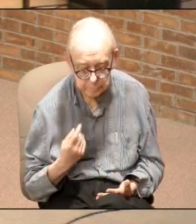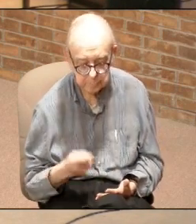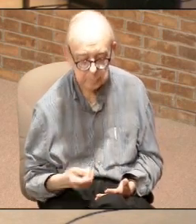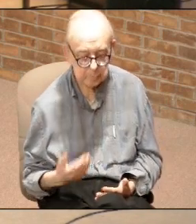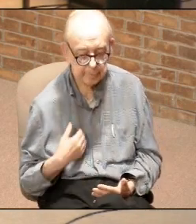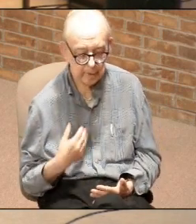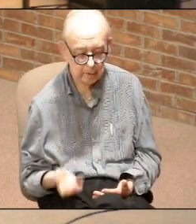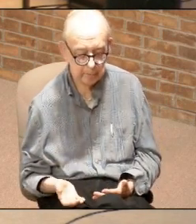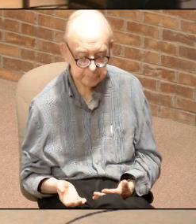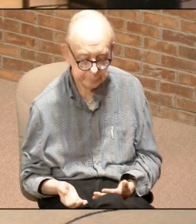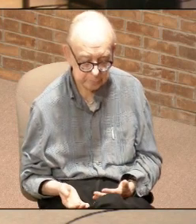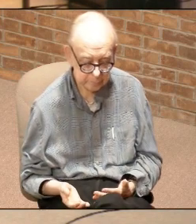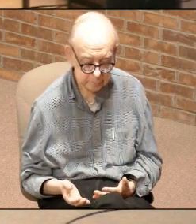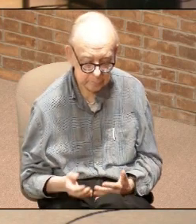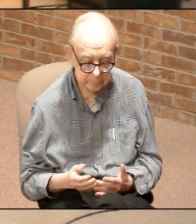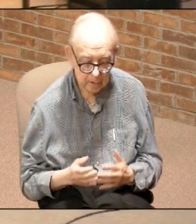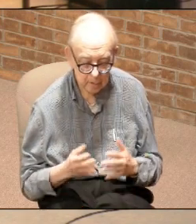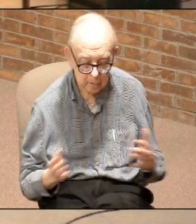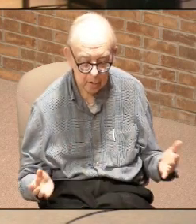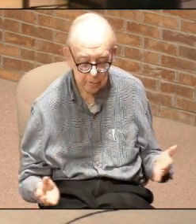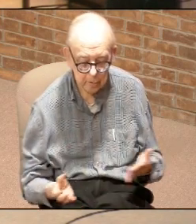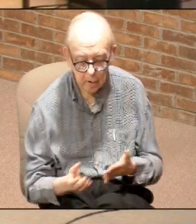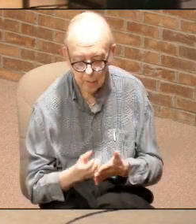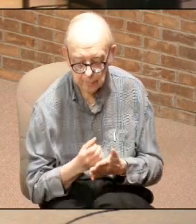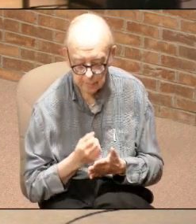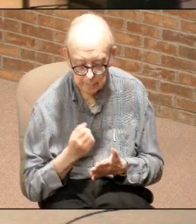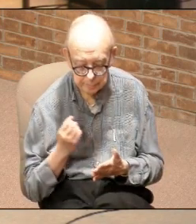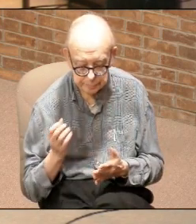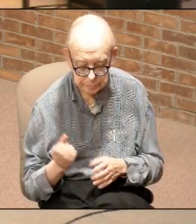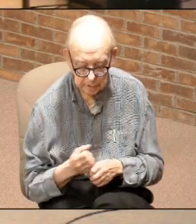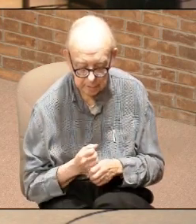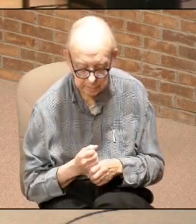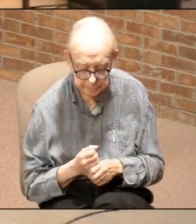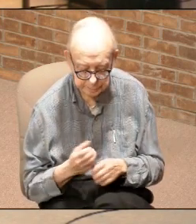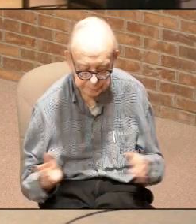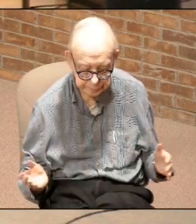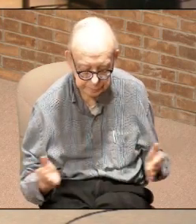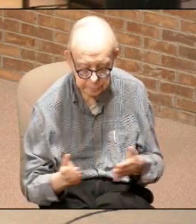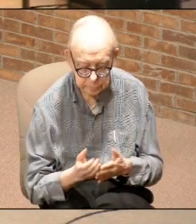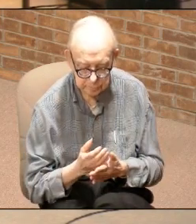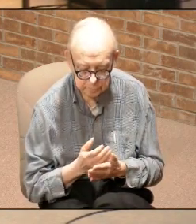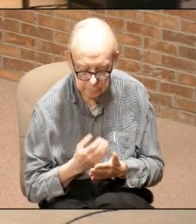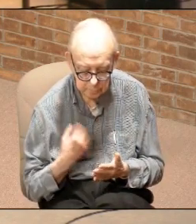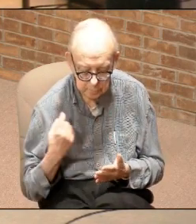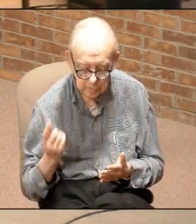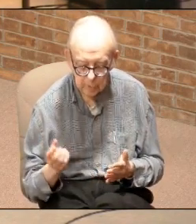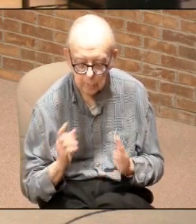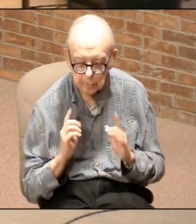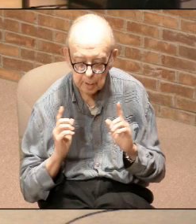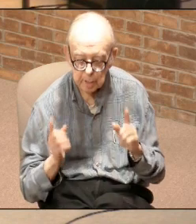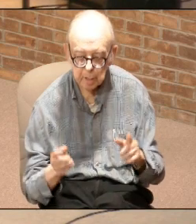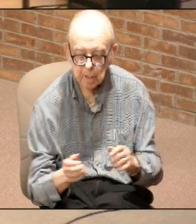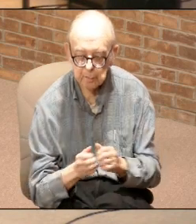here to have a greater harvest and we get a greater harvest when we come together